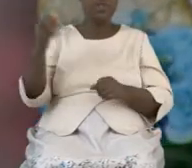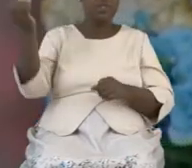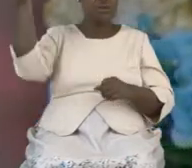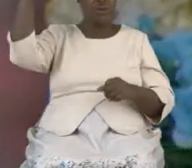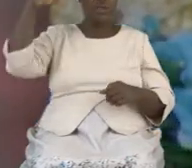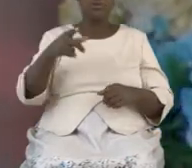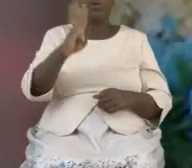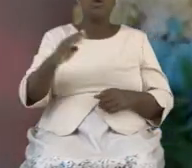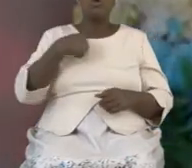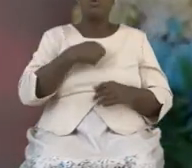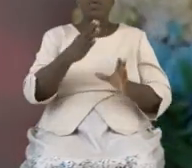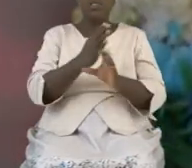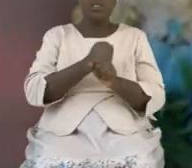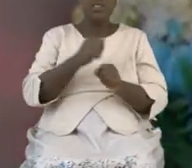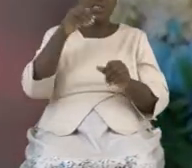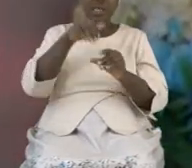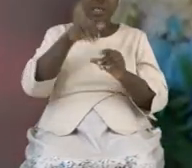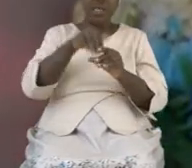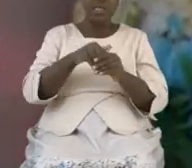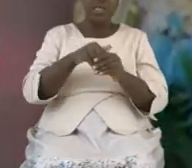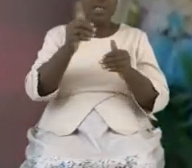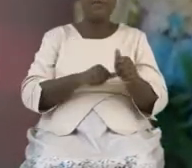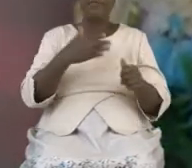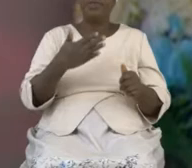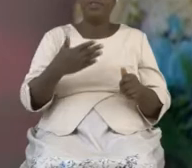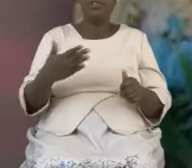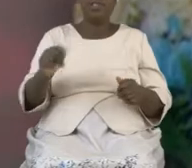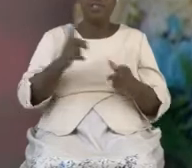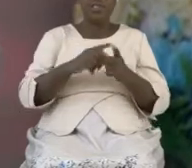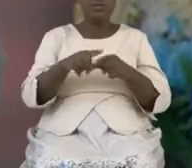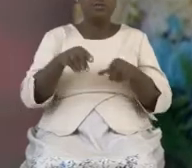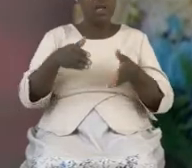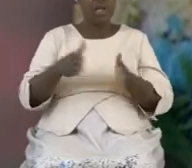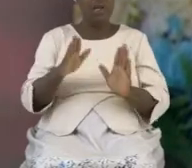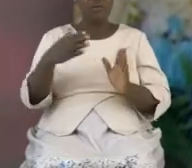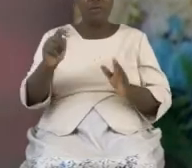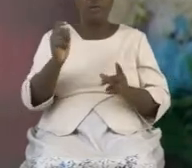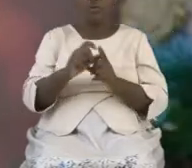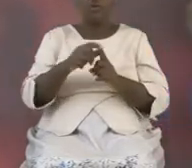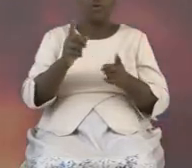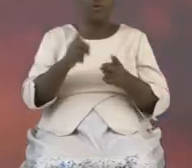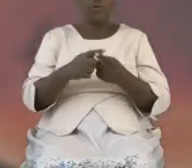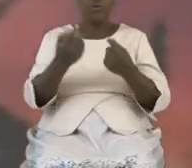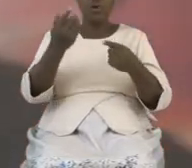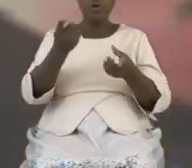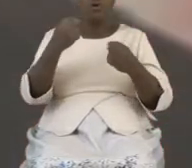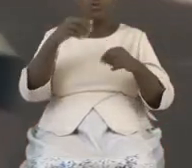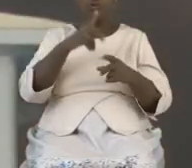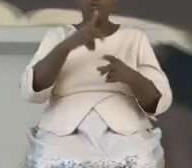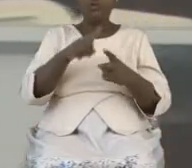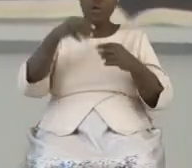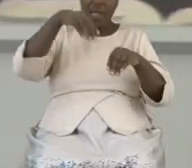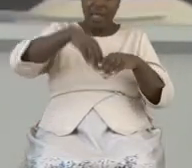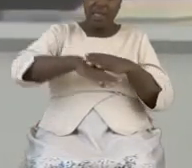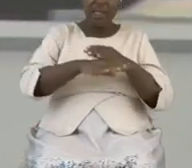take in everything. We allow the word to enter and to penetrate our lives. And gee, it is